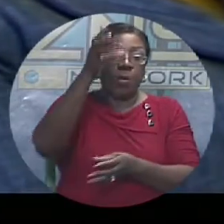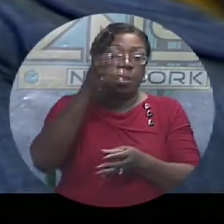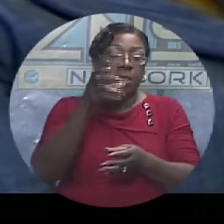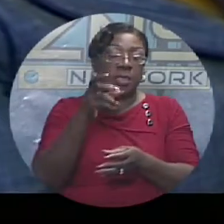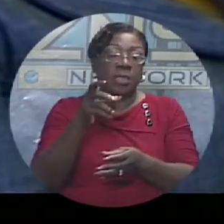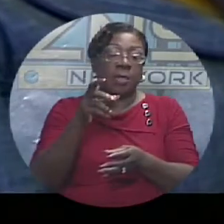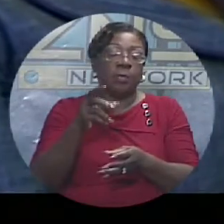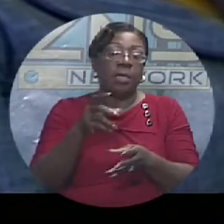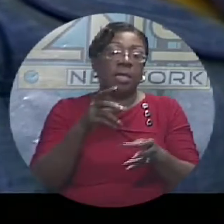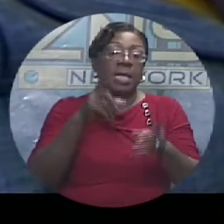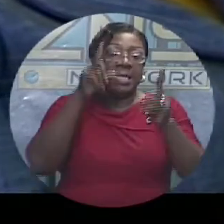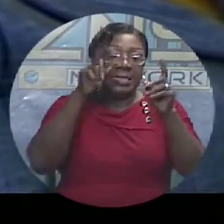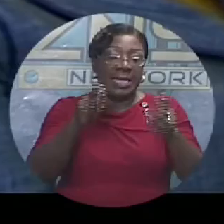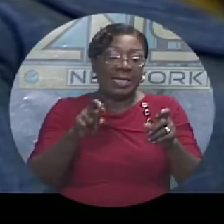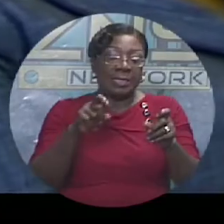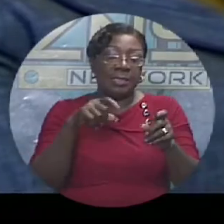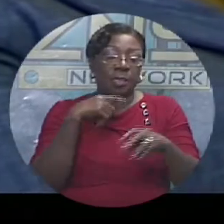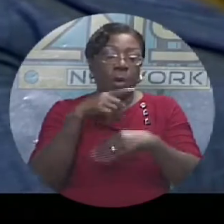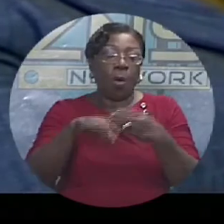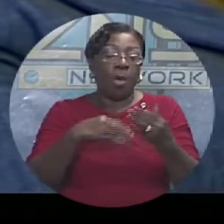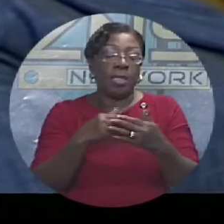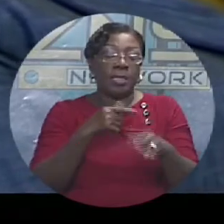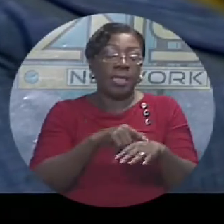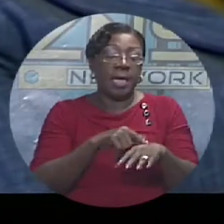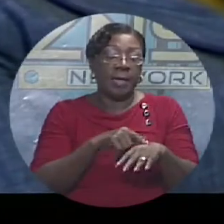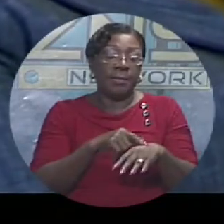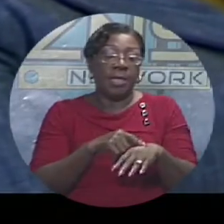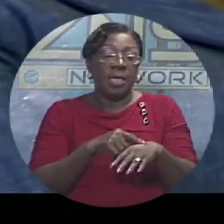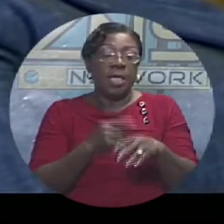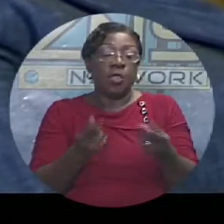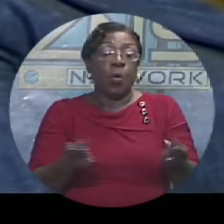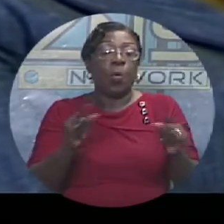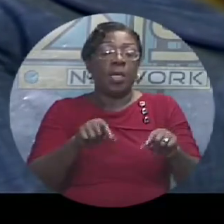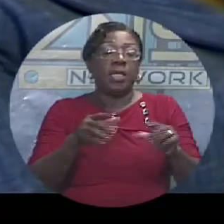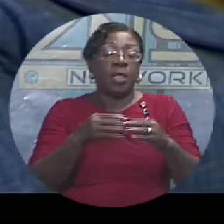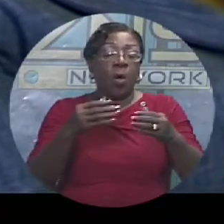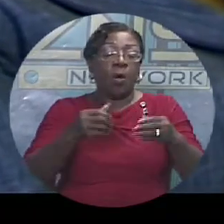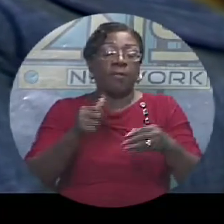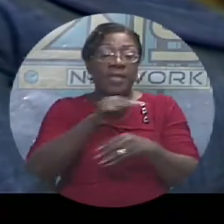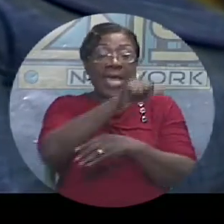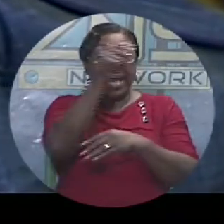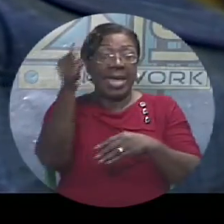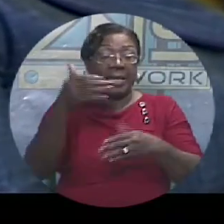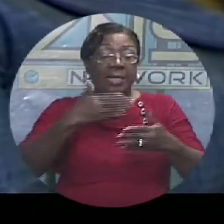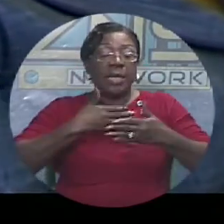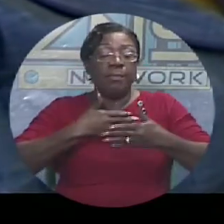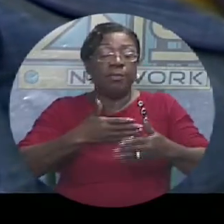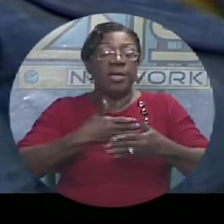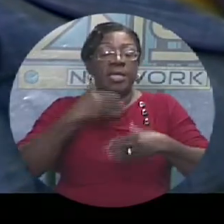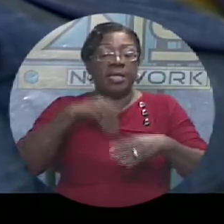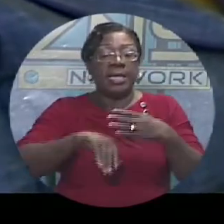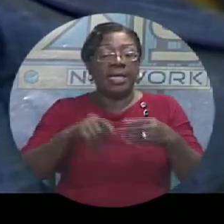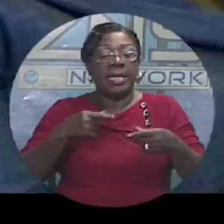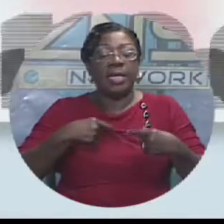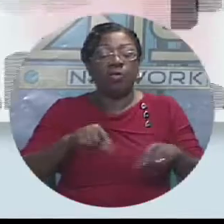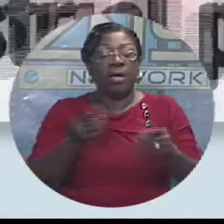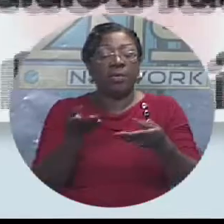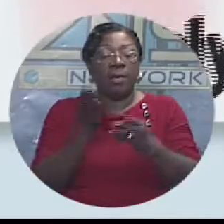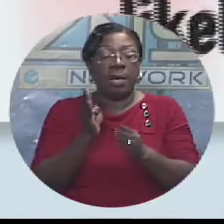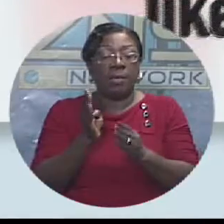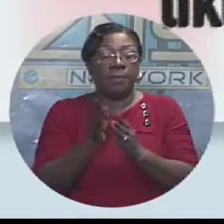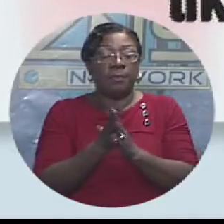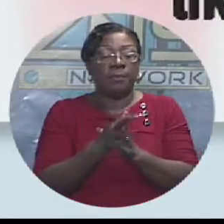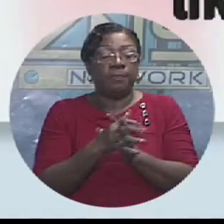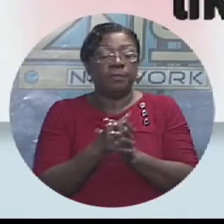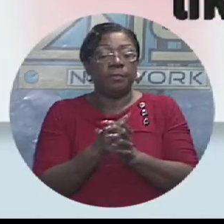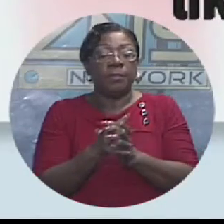will be monitored by an independent arm from the Department of Environmental Health, representatives from my ministry, and representatives from the Grand Bahama Port Authority.